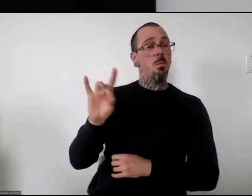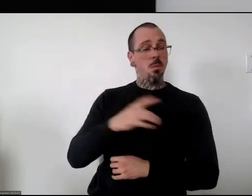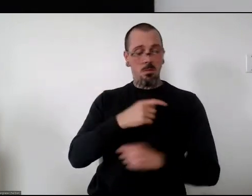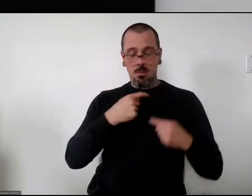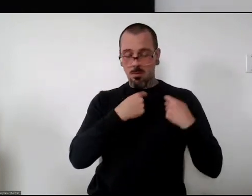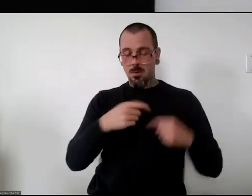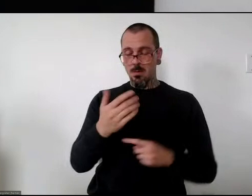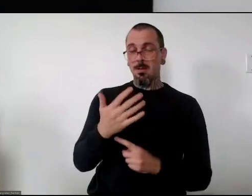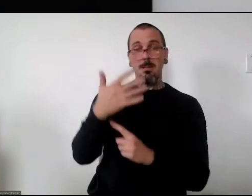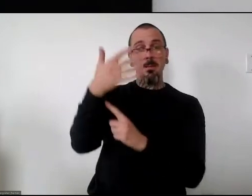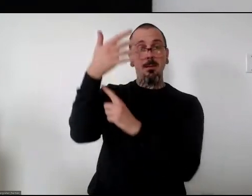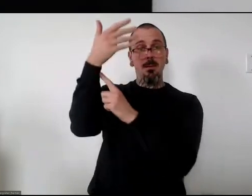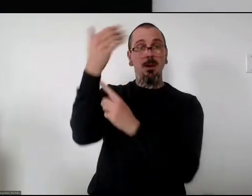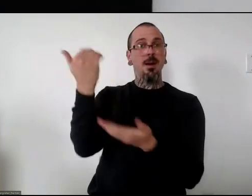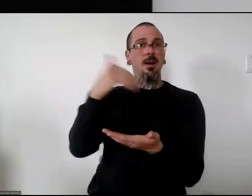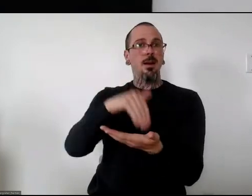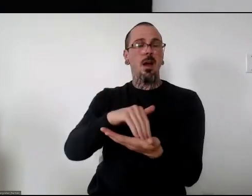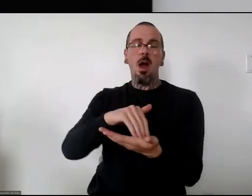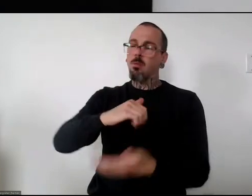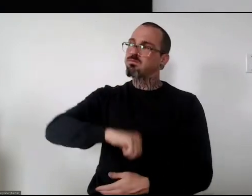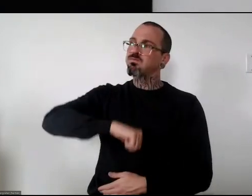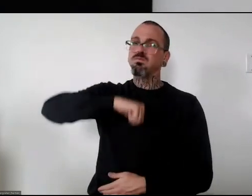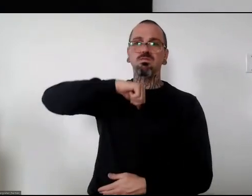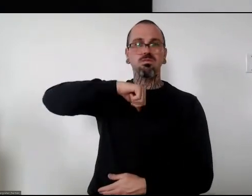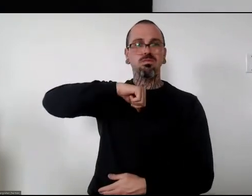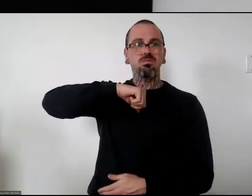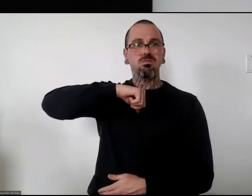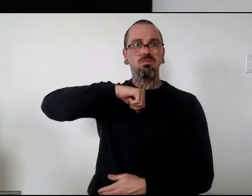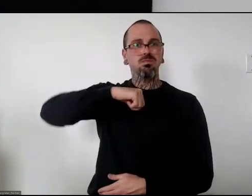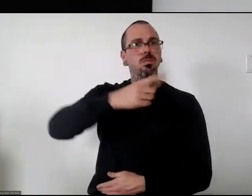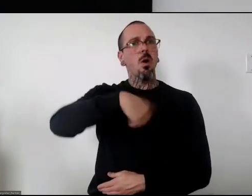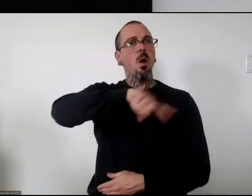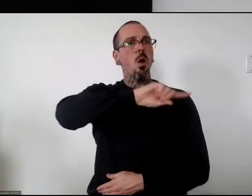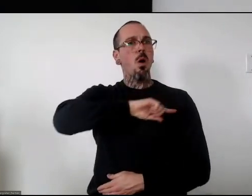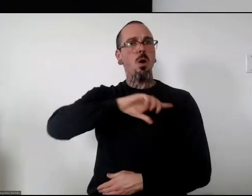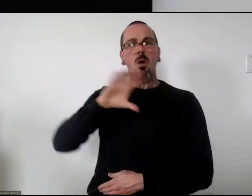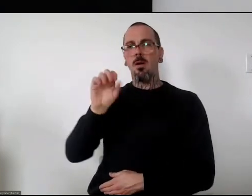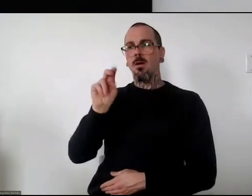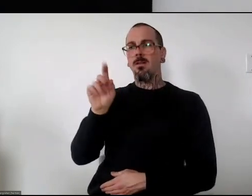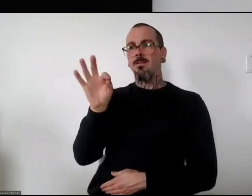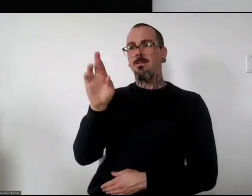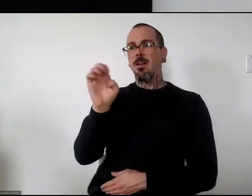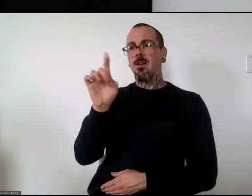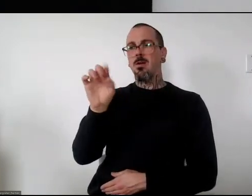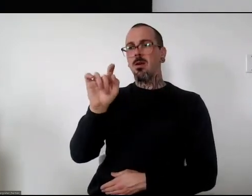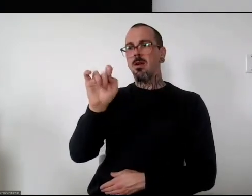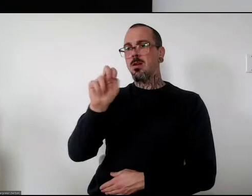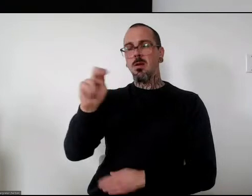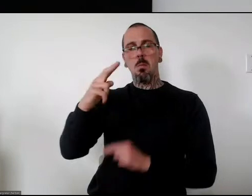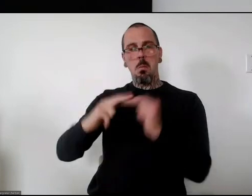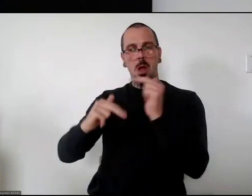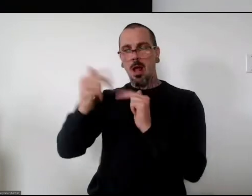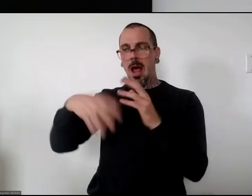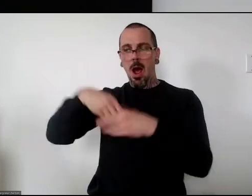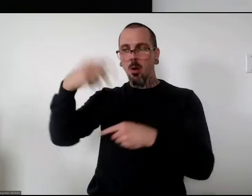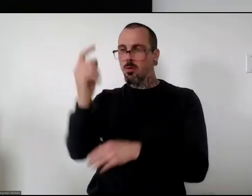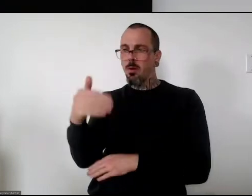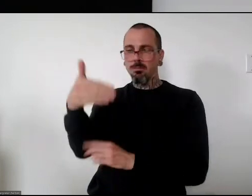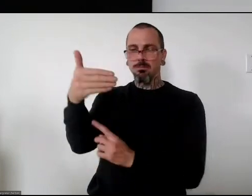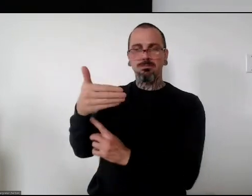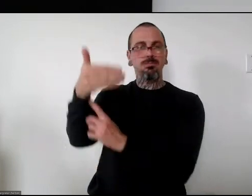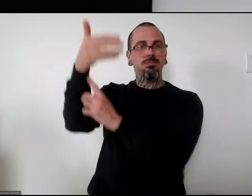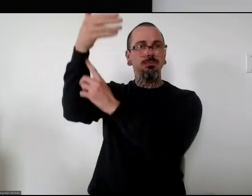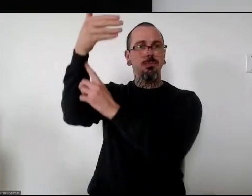on our courtesy flagpole outside of the Confederation Building for 16 days to coincide with the 16 days of activism